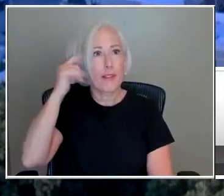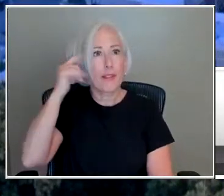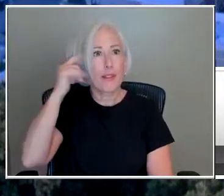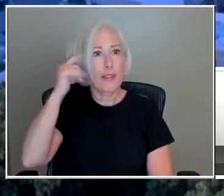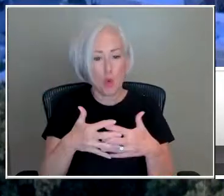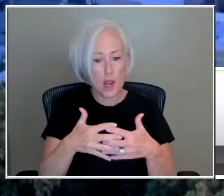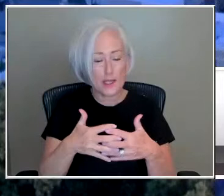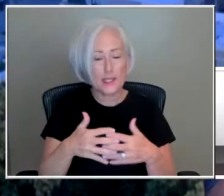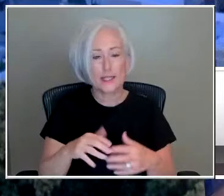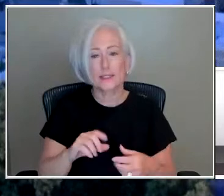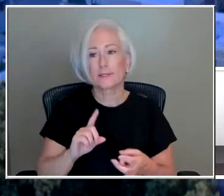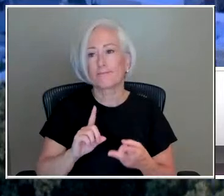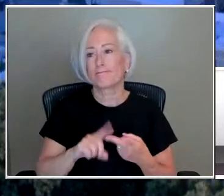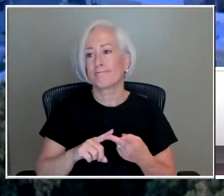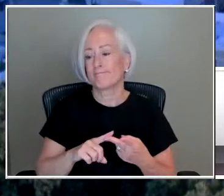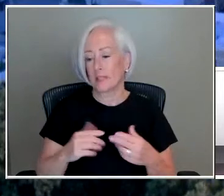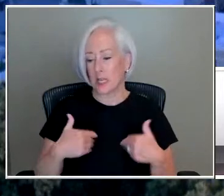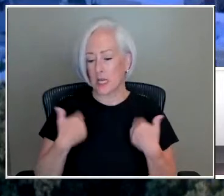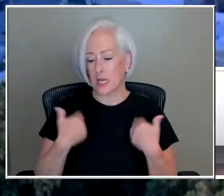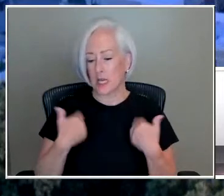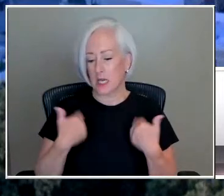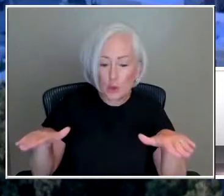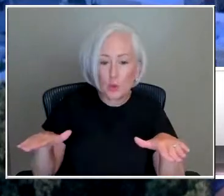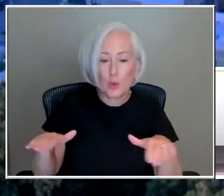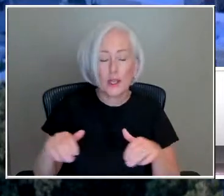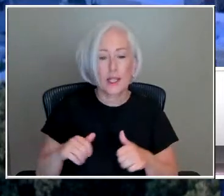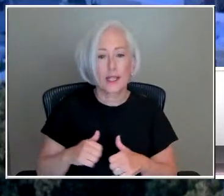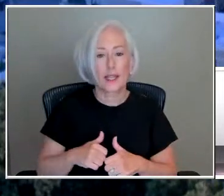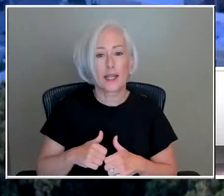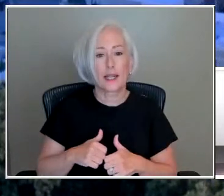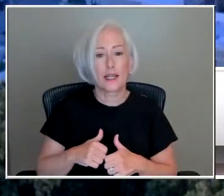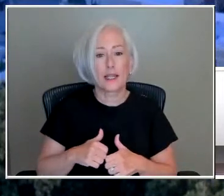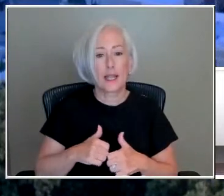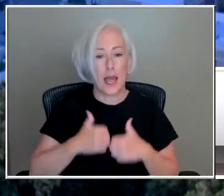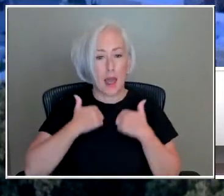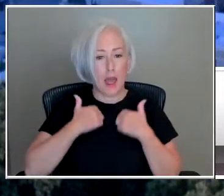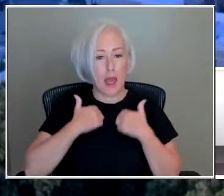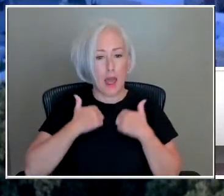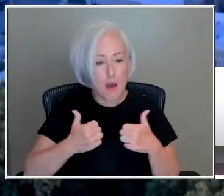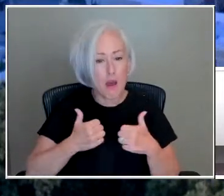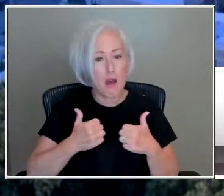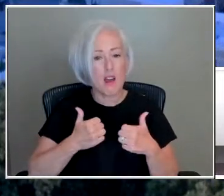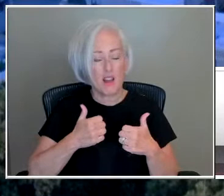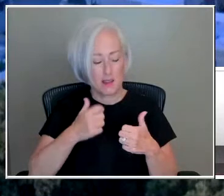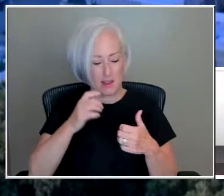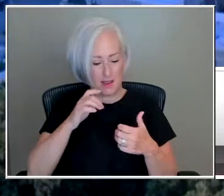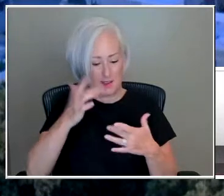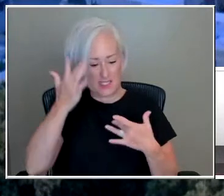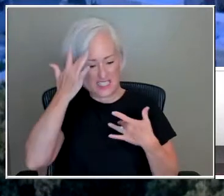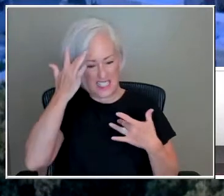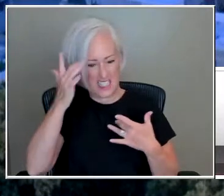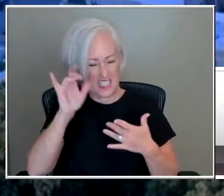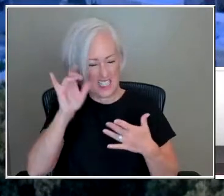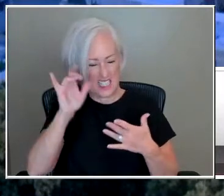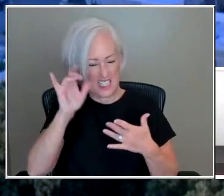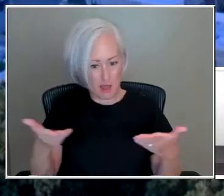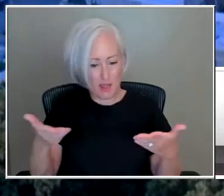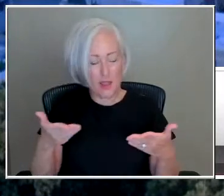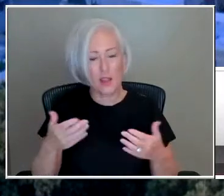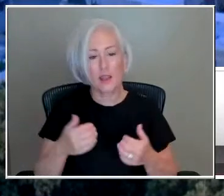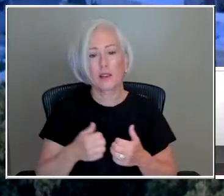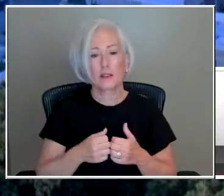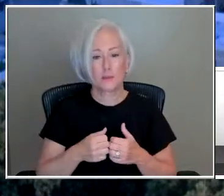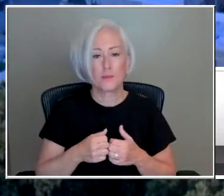young children or breathing associated diseases, then it can be